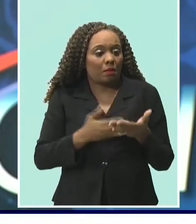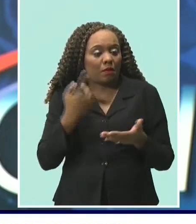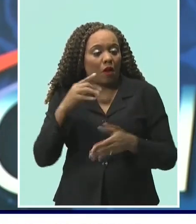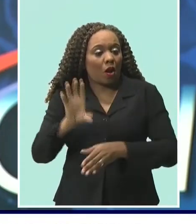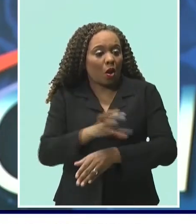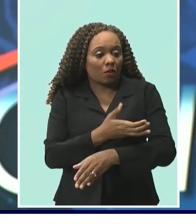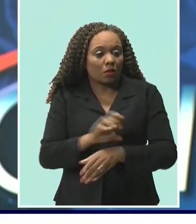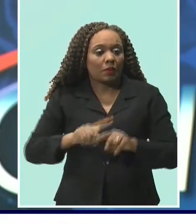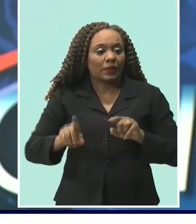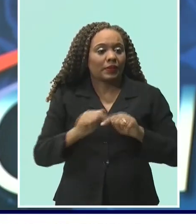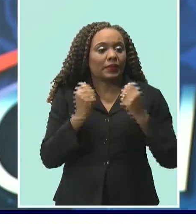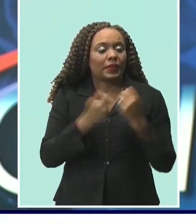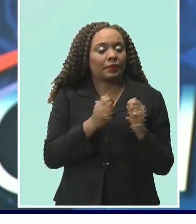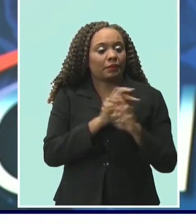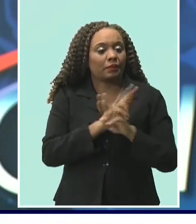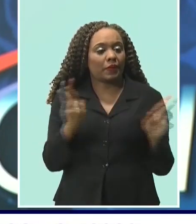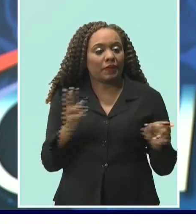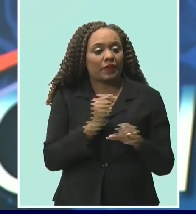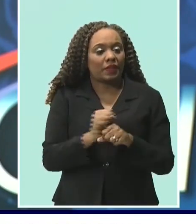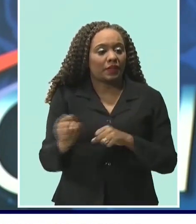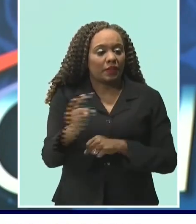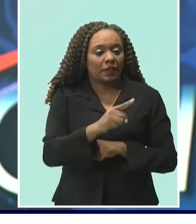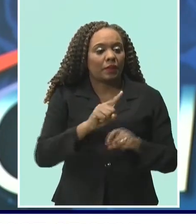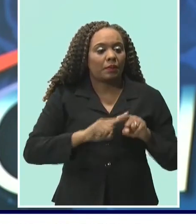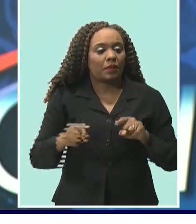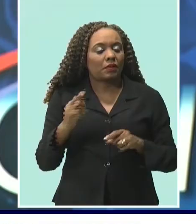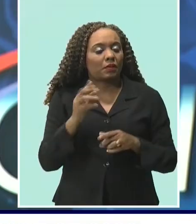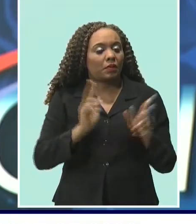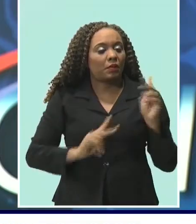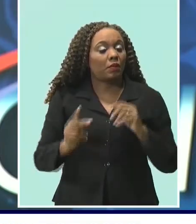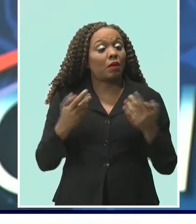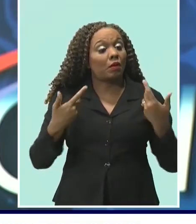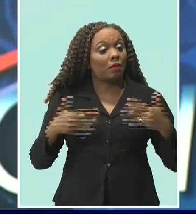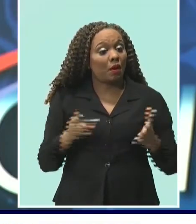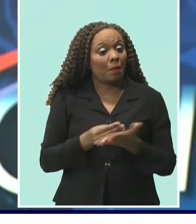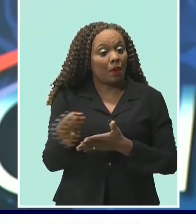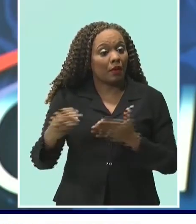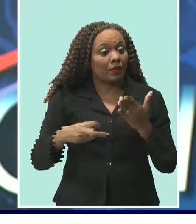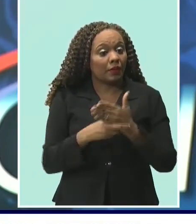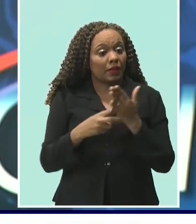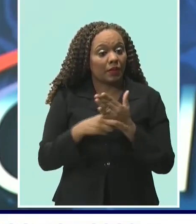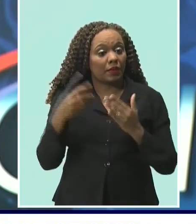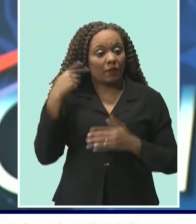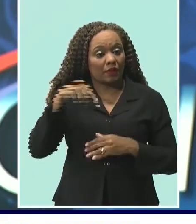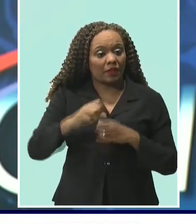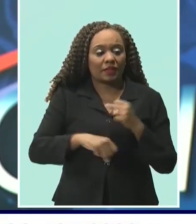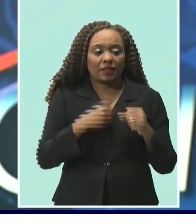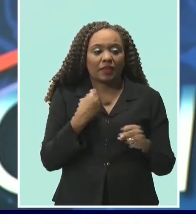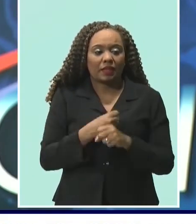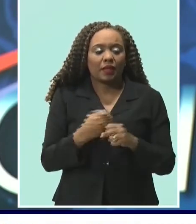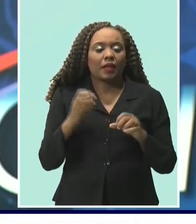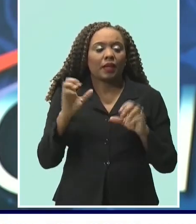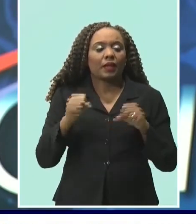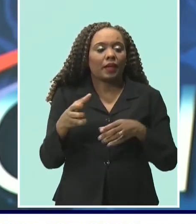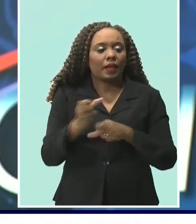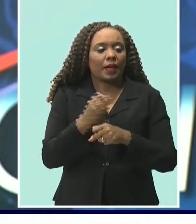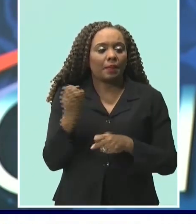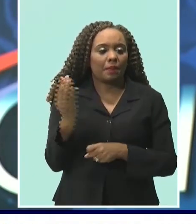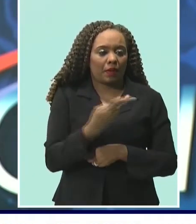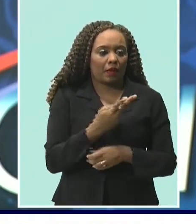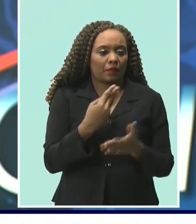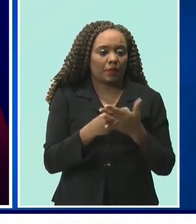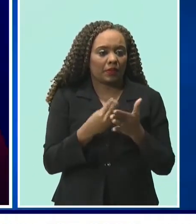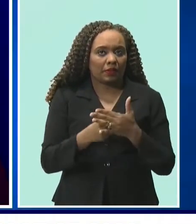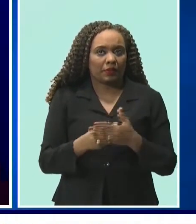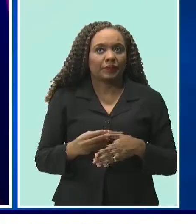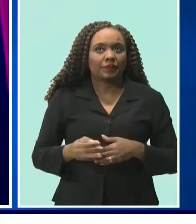team is already planning for next year. But Hyposound says people who purchase tickets for this year's event are eligible for refunds.